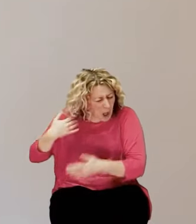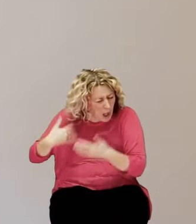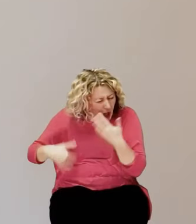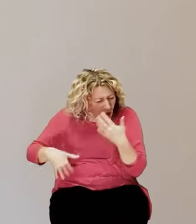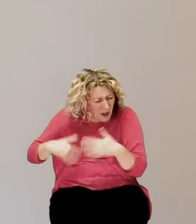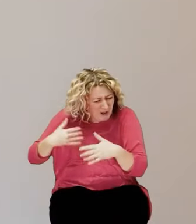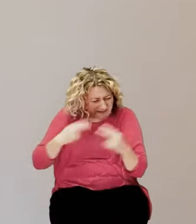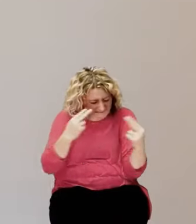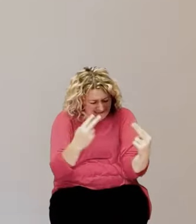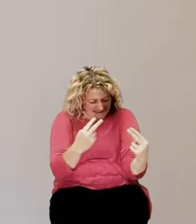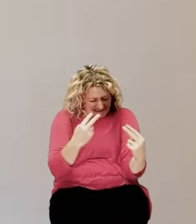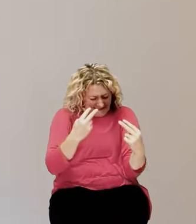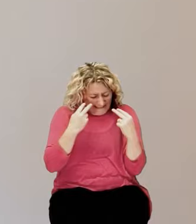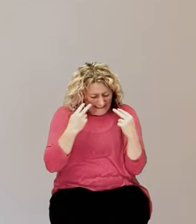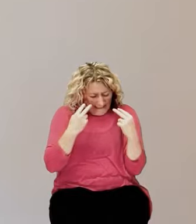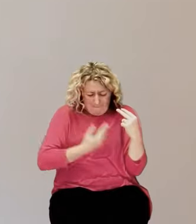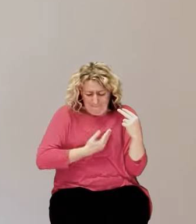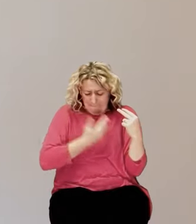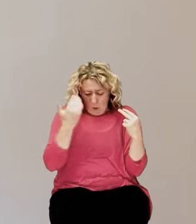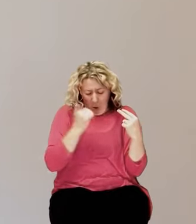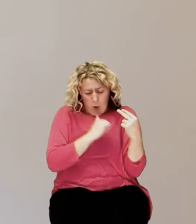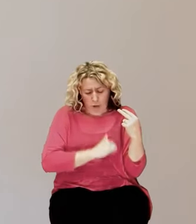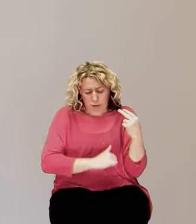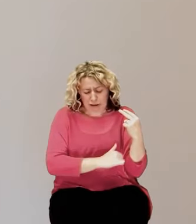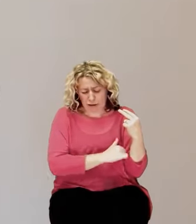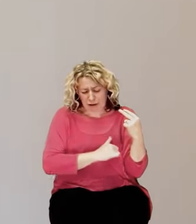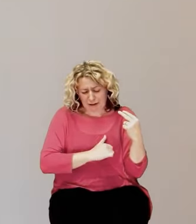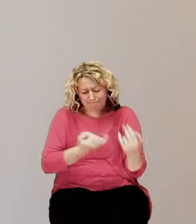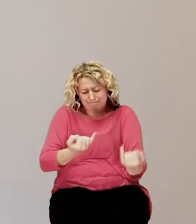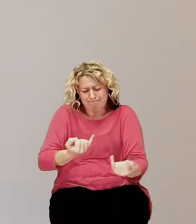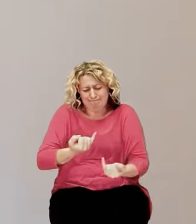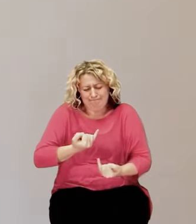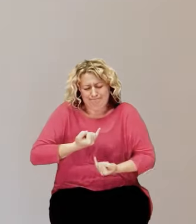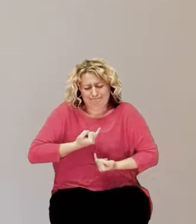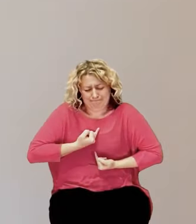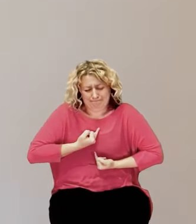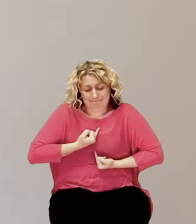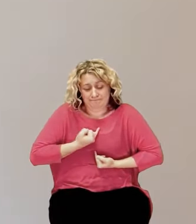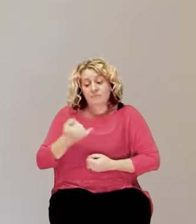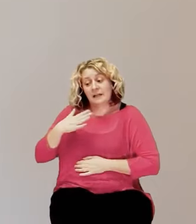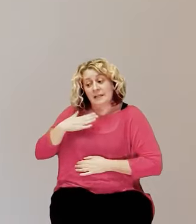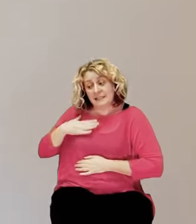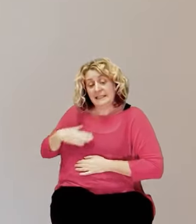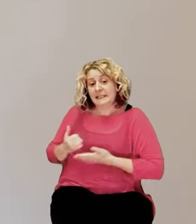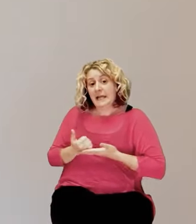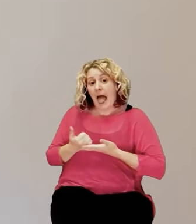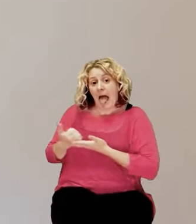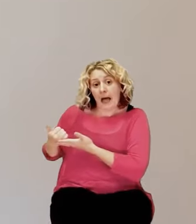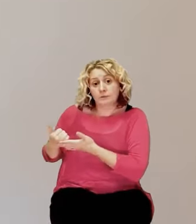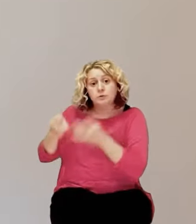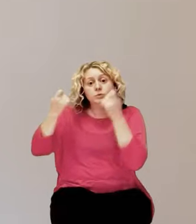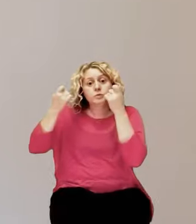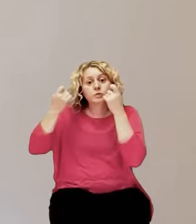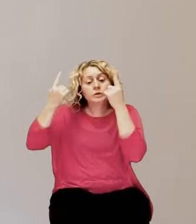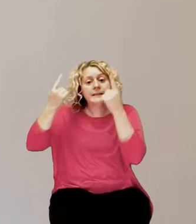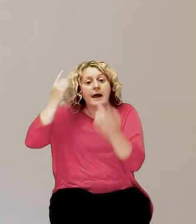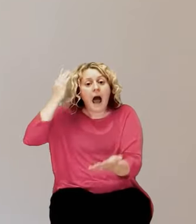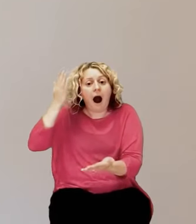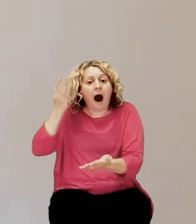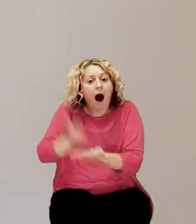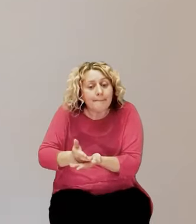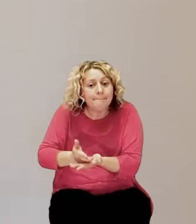understand real Christianity. Because if he could understand real Christianity, what the real Christian message